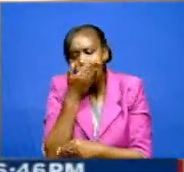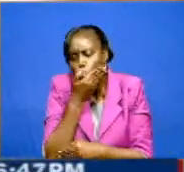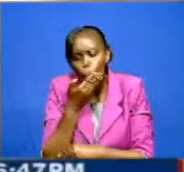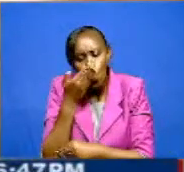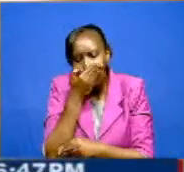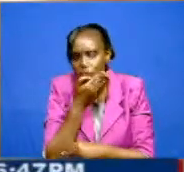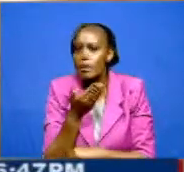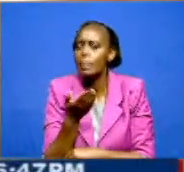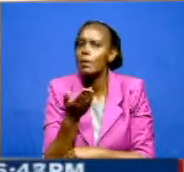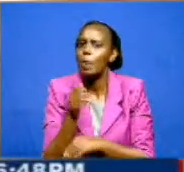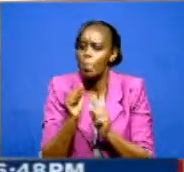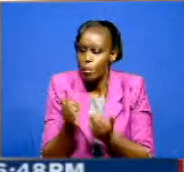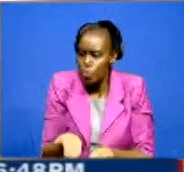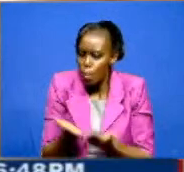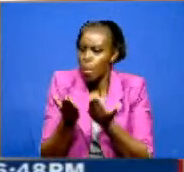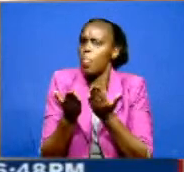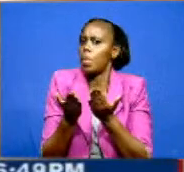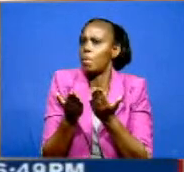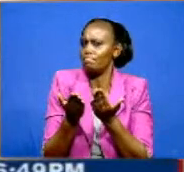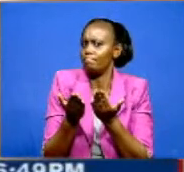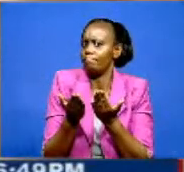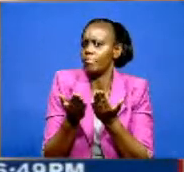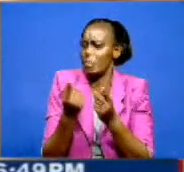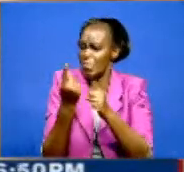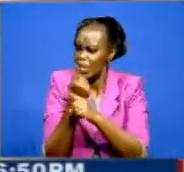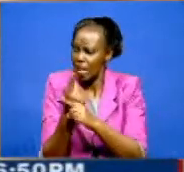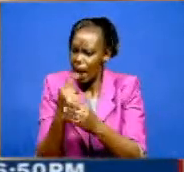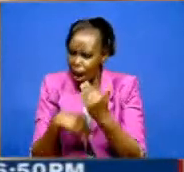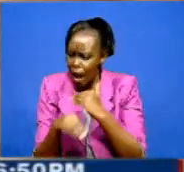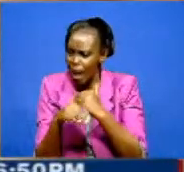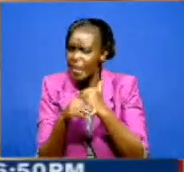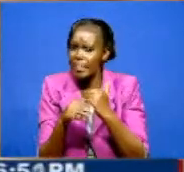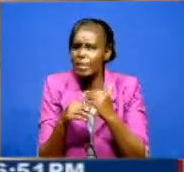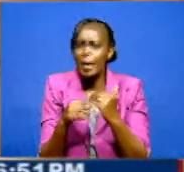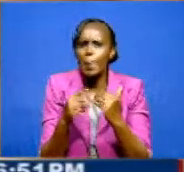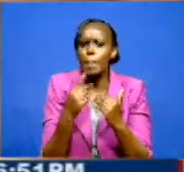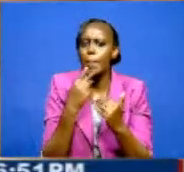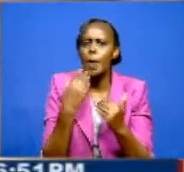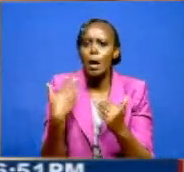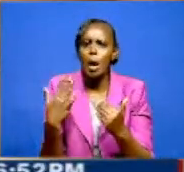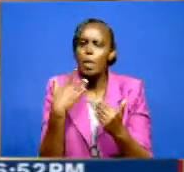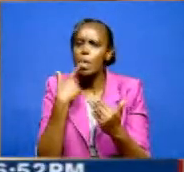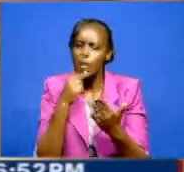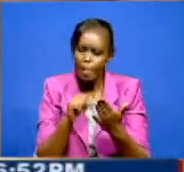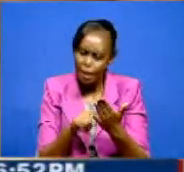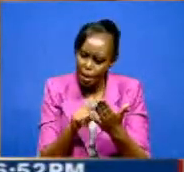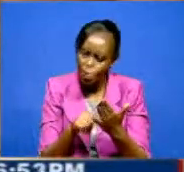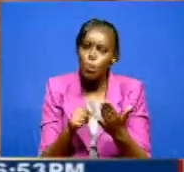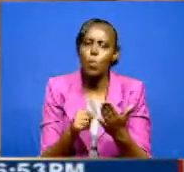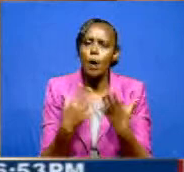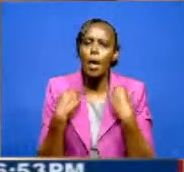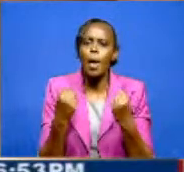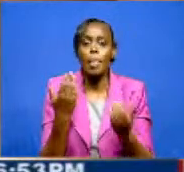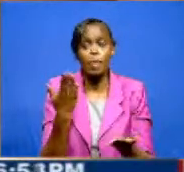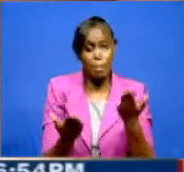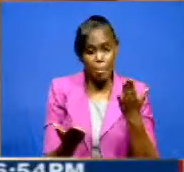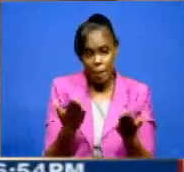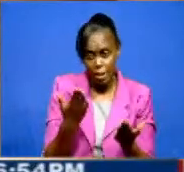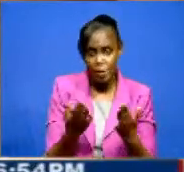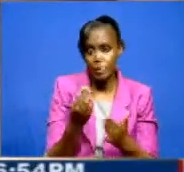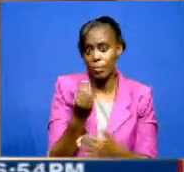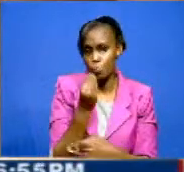enhanced by ndengu, by the mung beans, so that the children can have a healthier diet. And many other ways, you